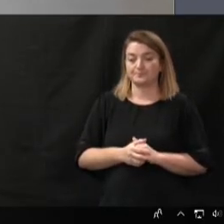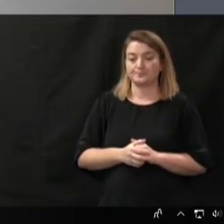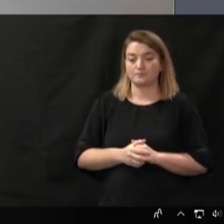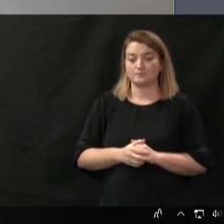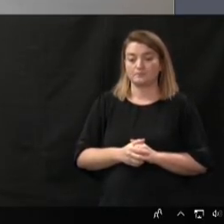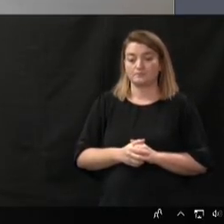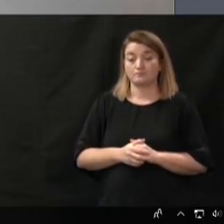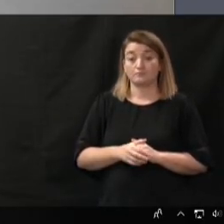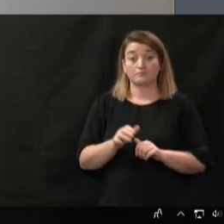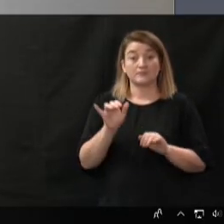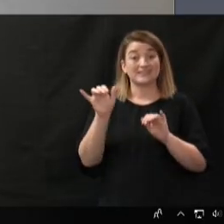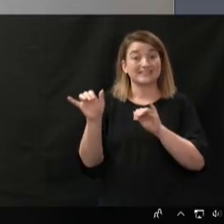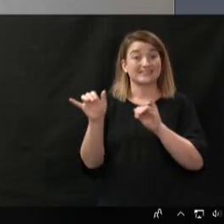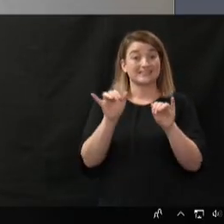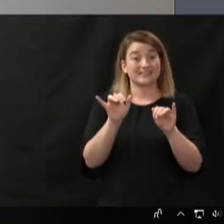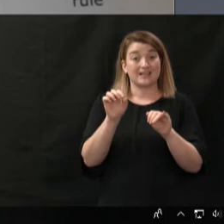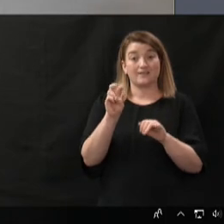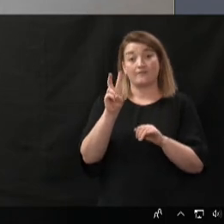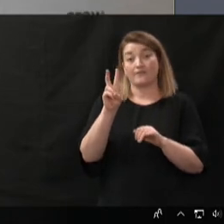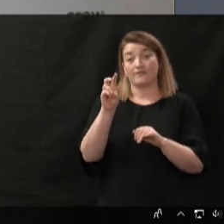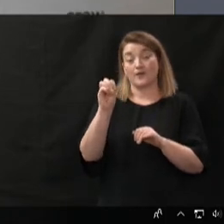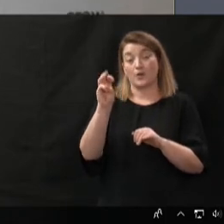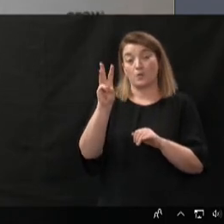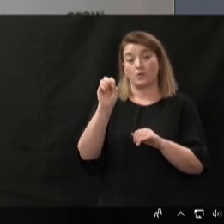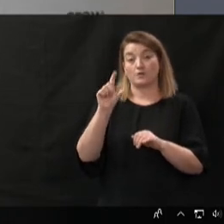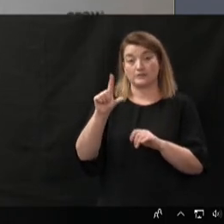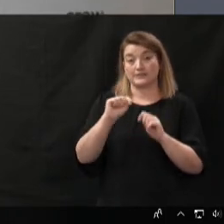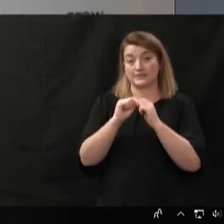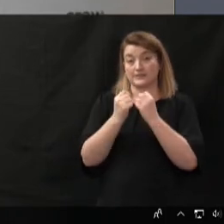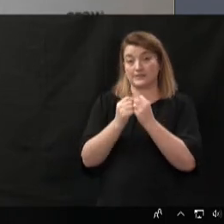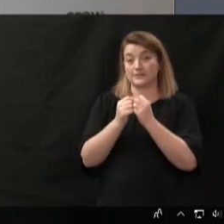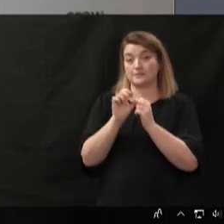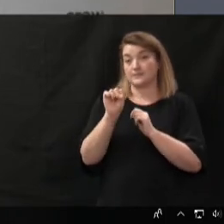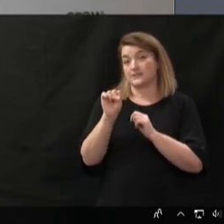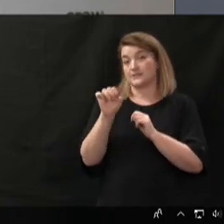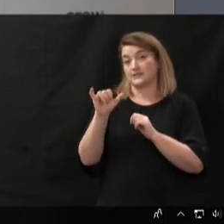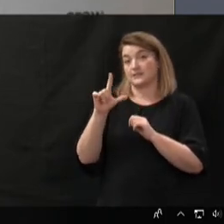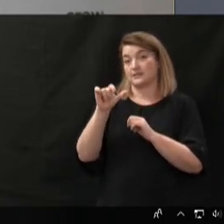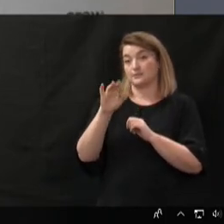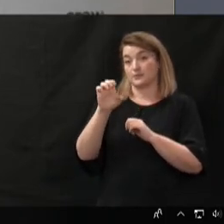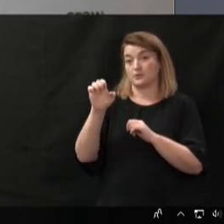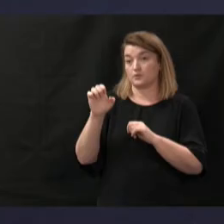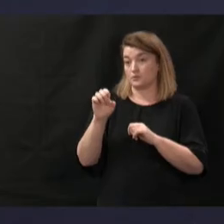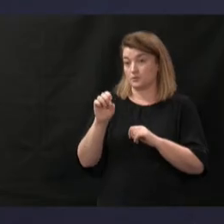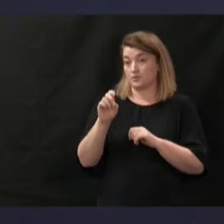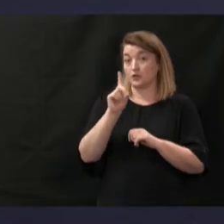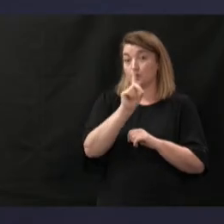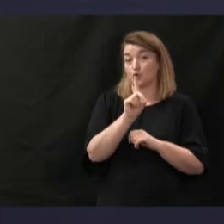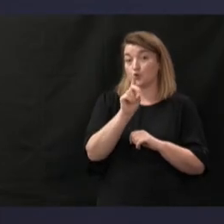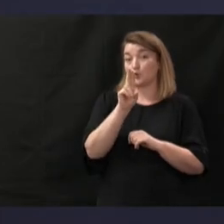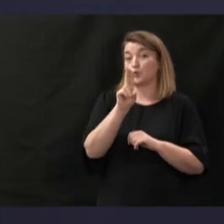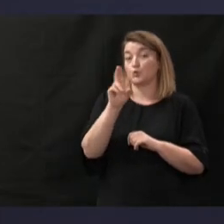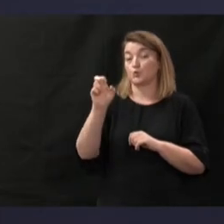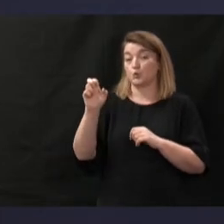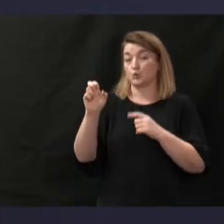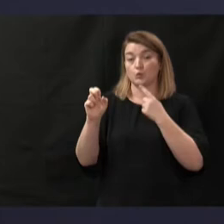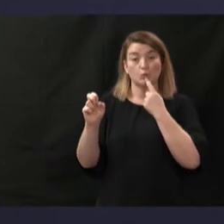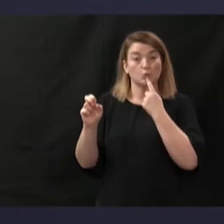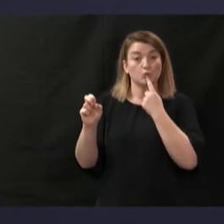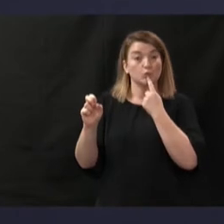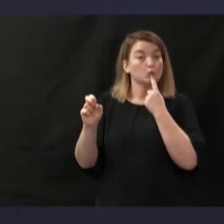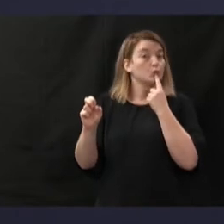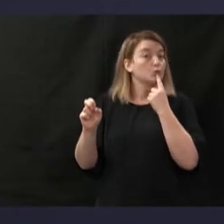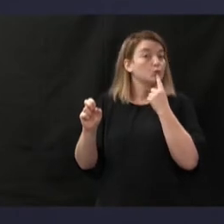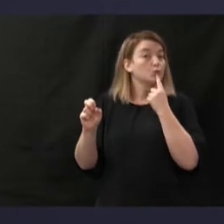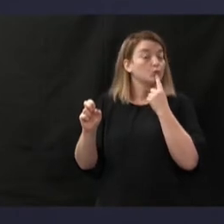same vowel team syllable, D-U-E, and say that one, do. Do you see how your mouth is kind